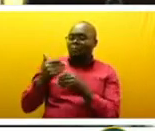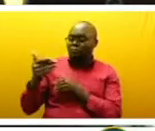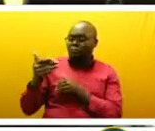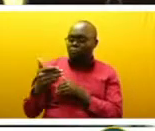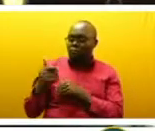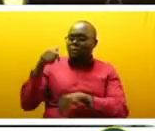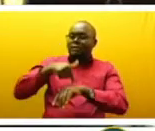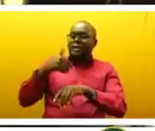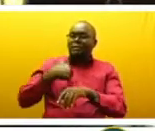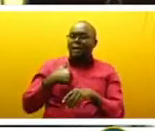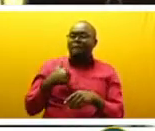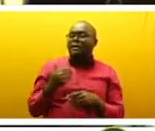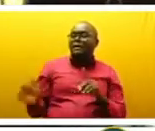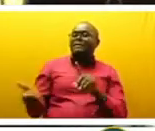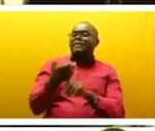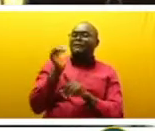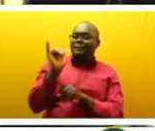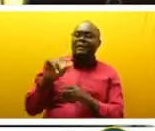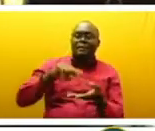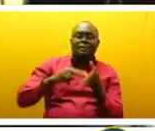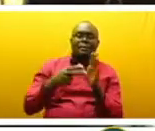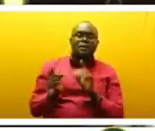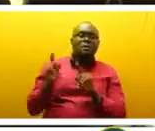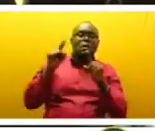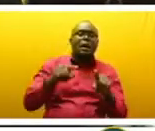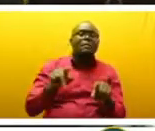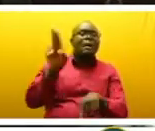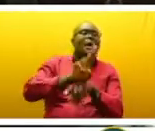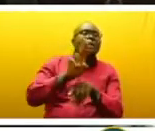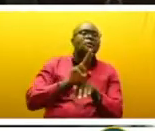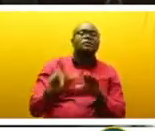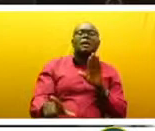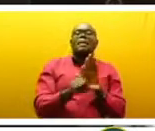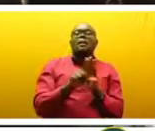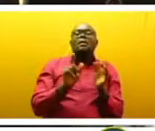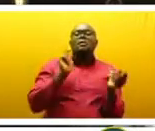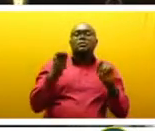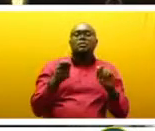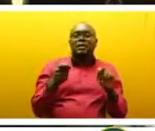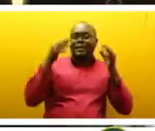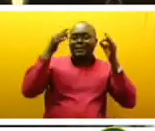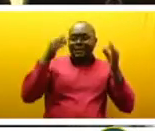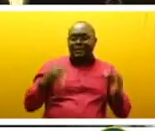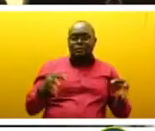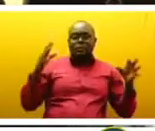you have achieved that, then you come out and use the law to subvert the will of the people.